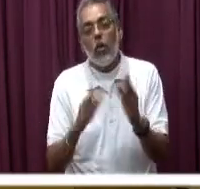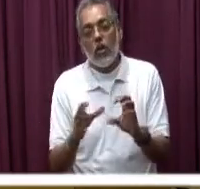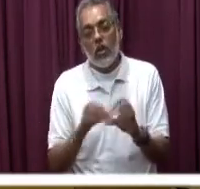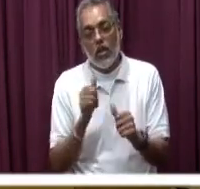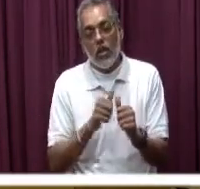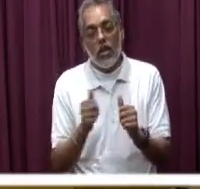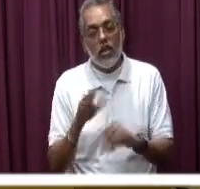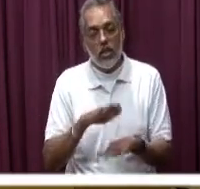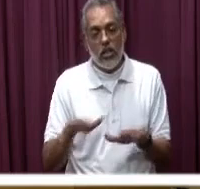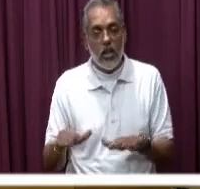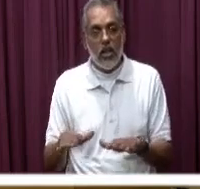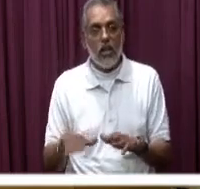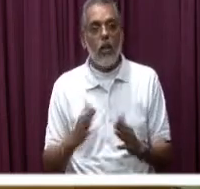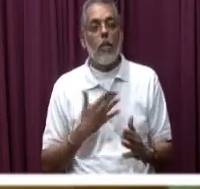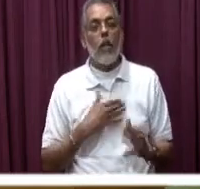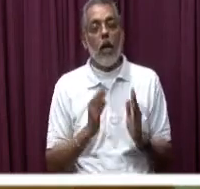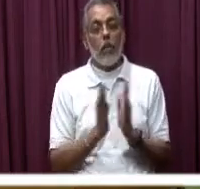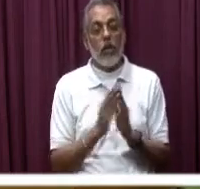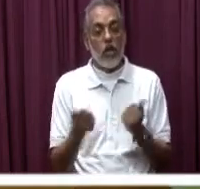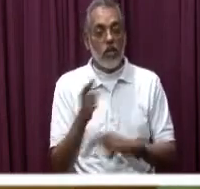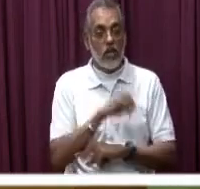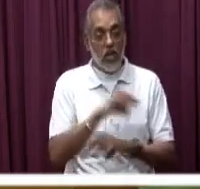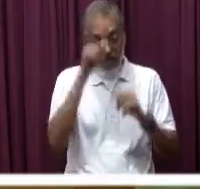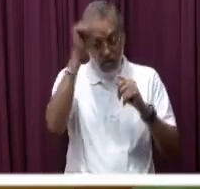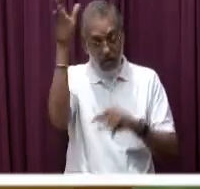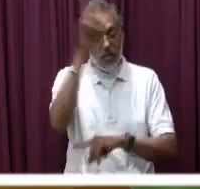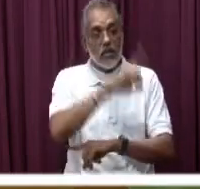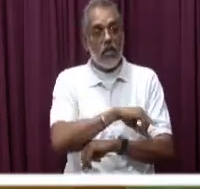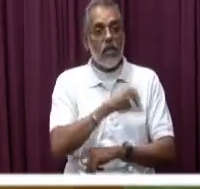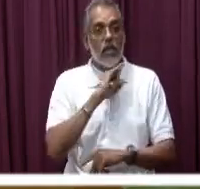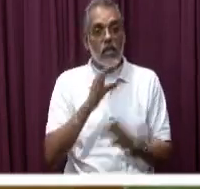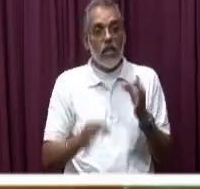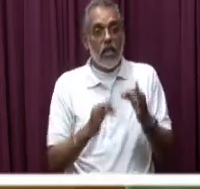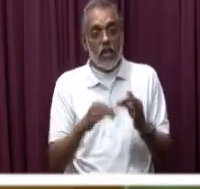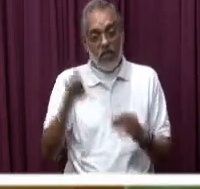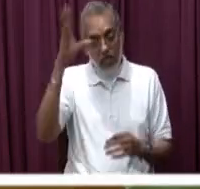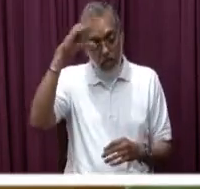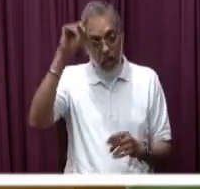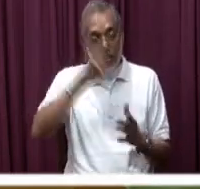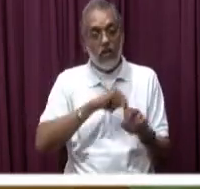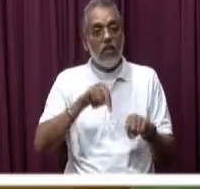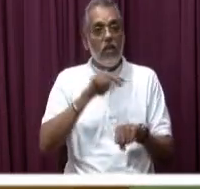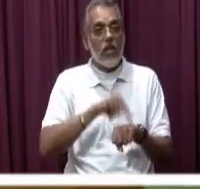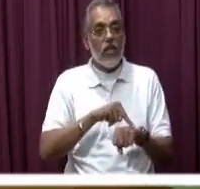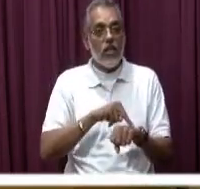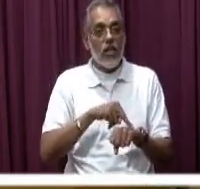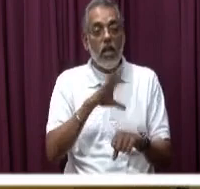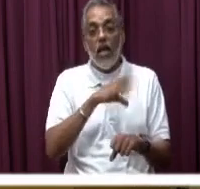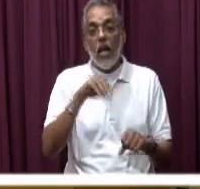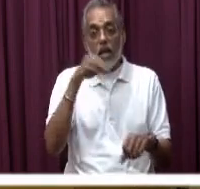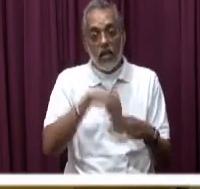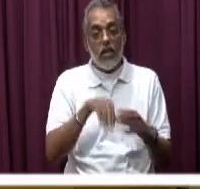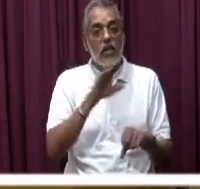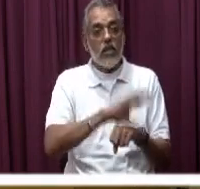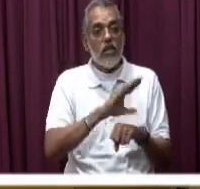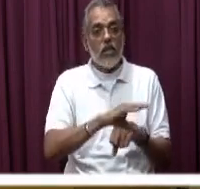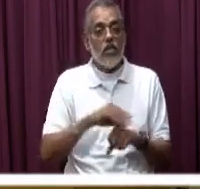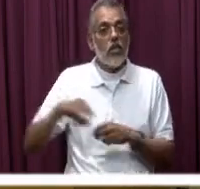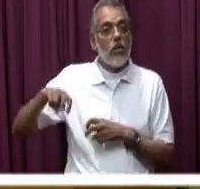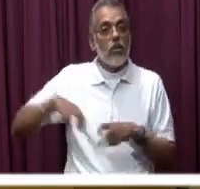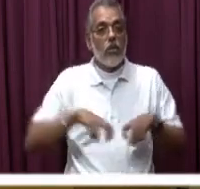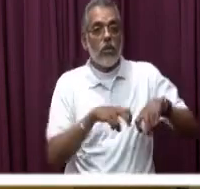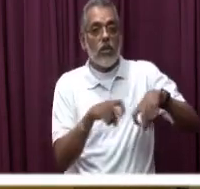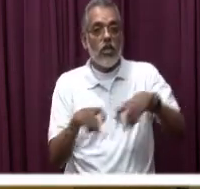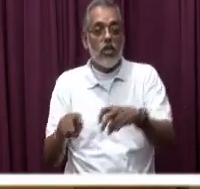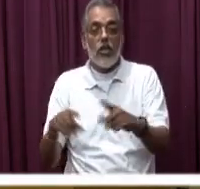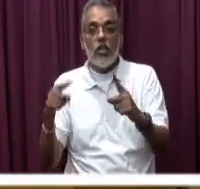on this day of Father's Day is that if the men of this nation and the men of the Catholic Church would make this journey